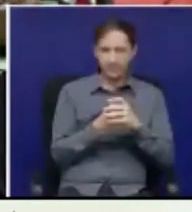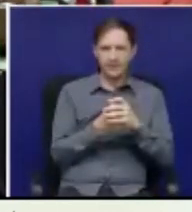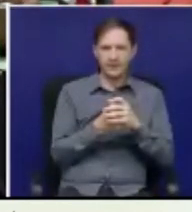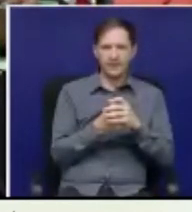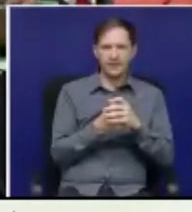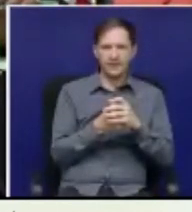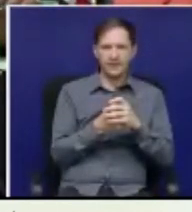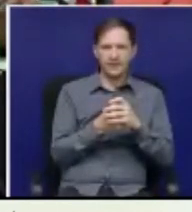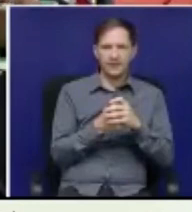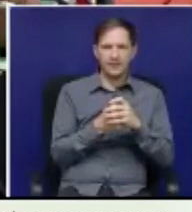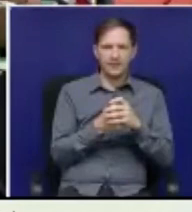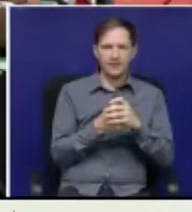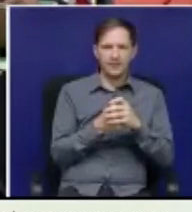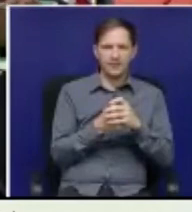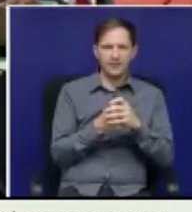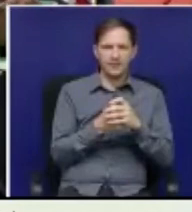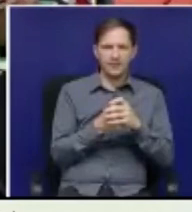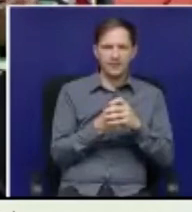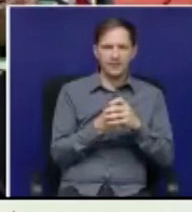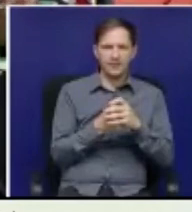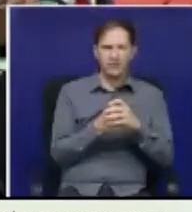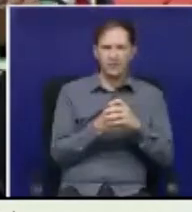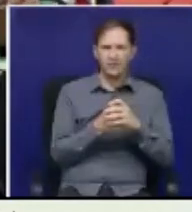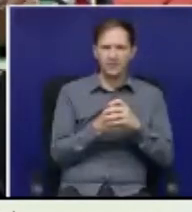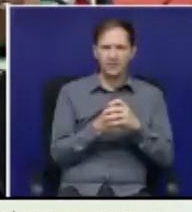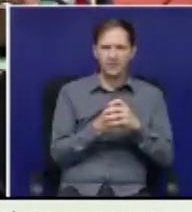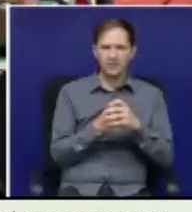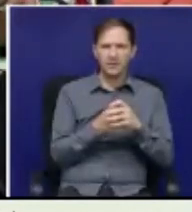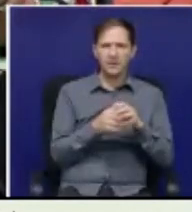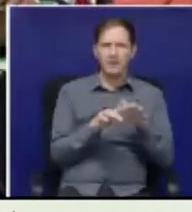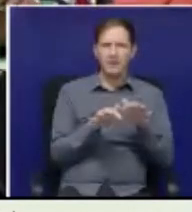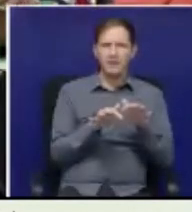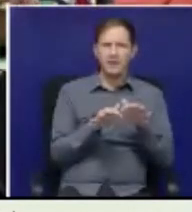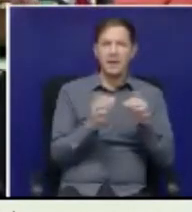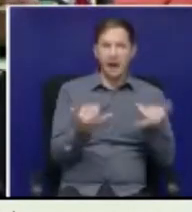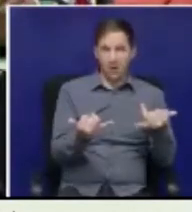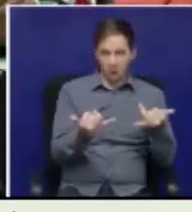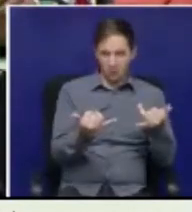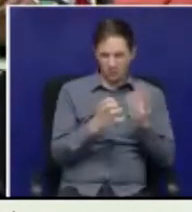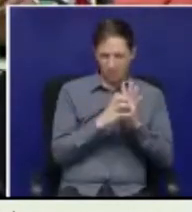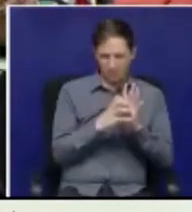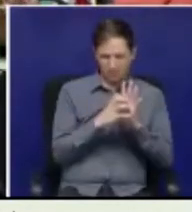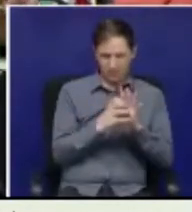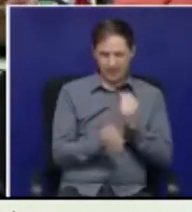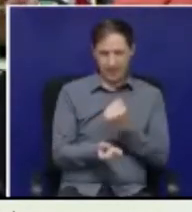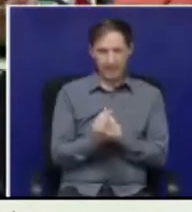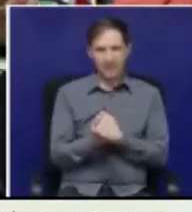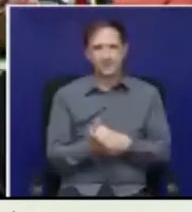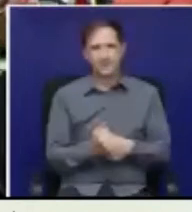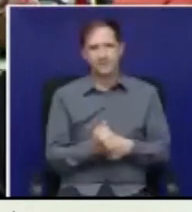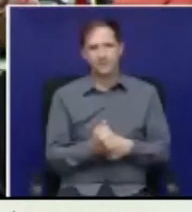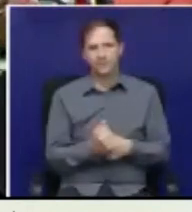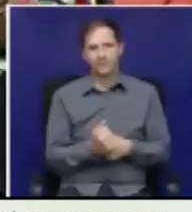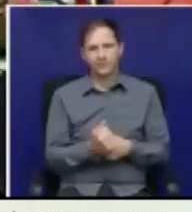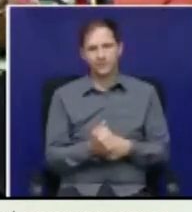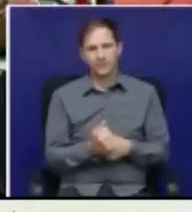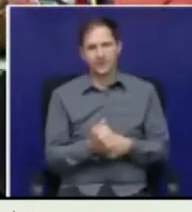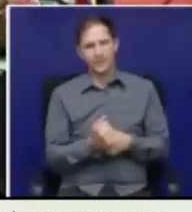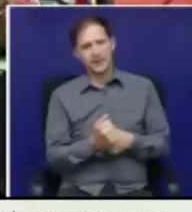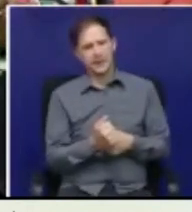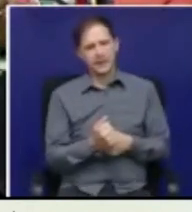Treasury regulations, they will. Let me give you an example of what's happening now. The threshold